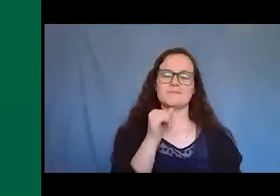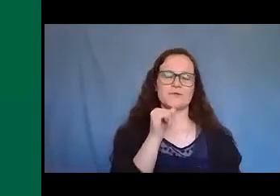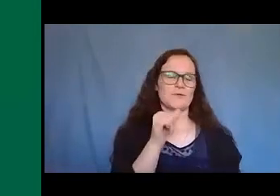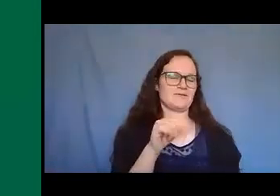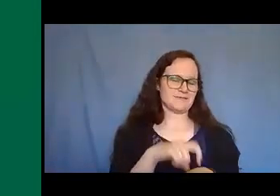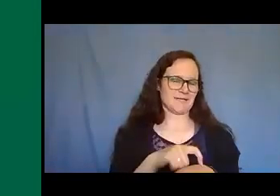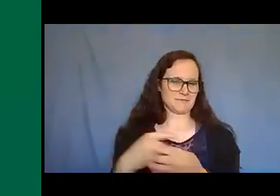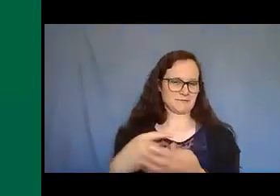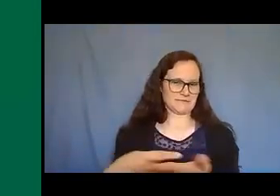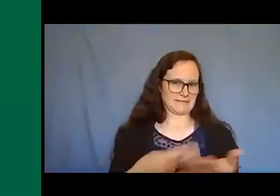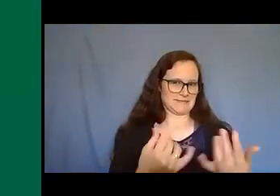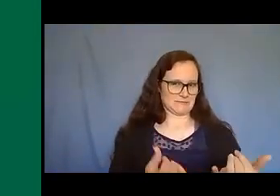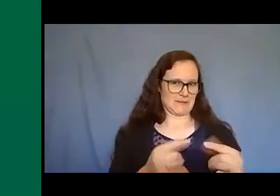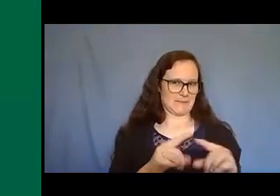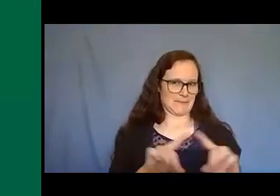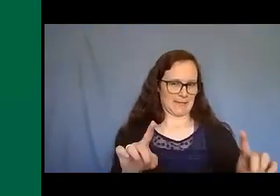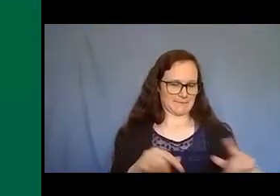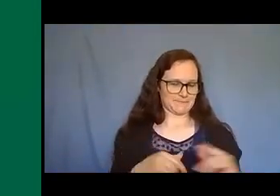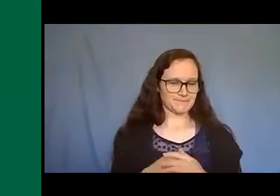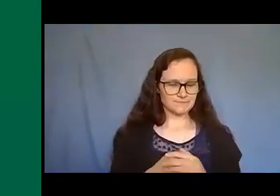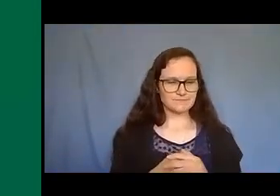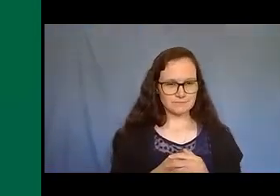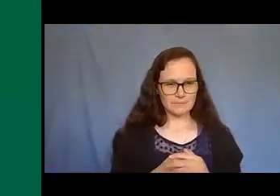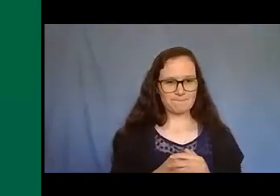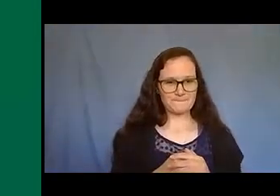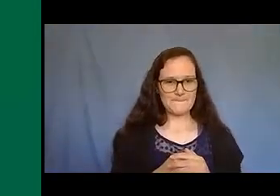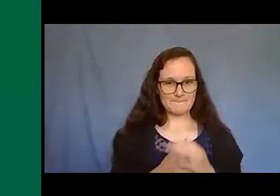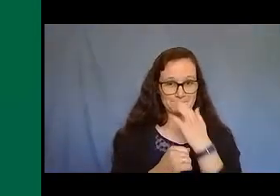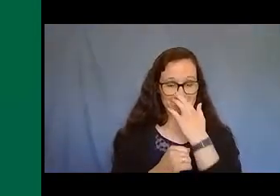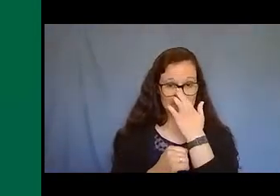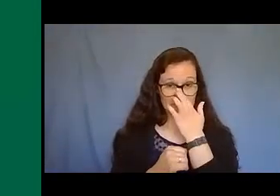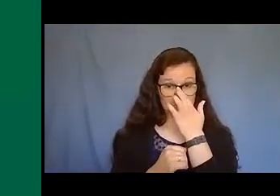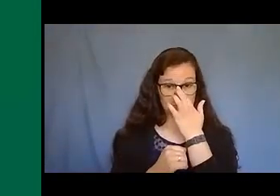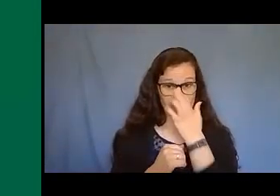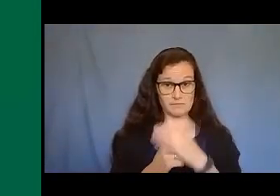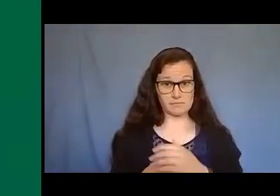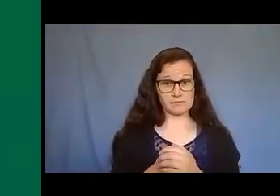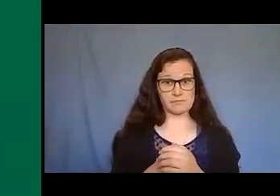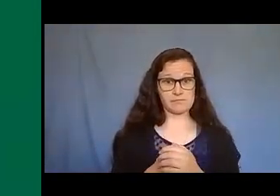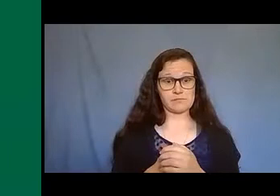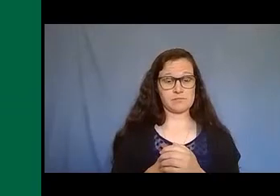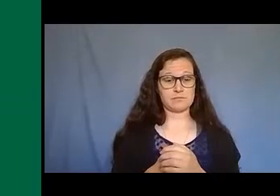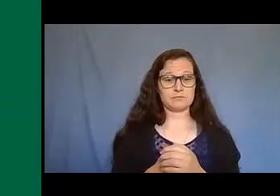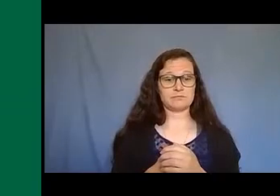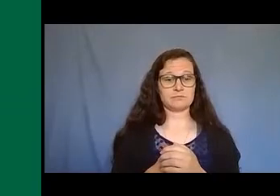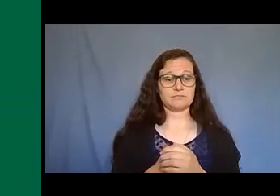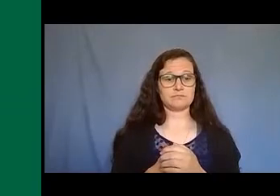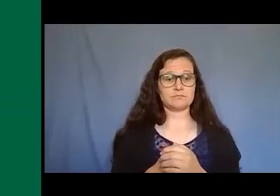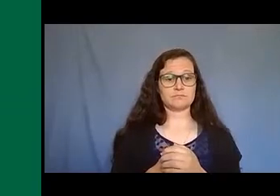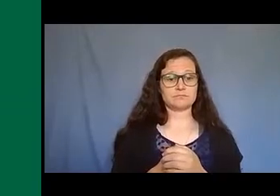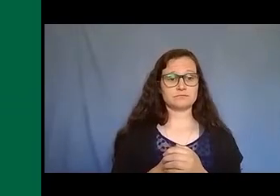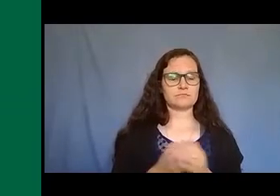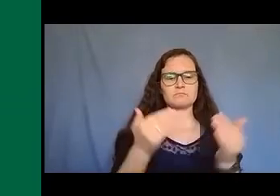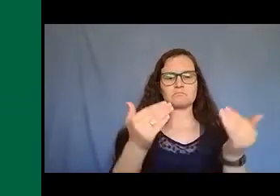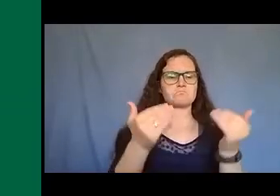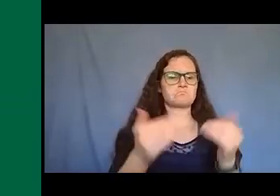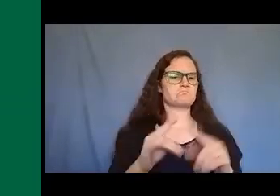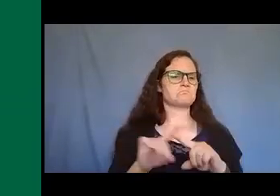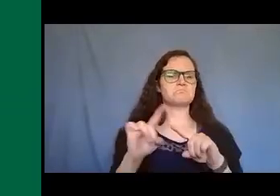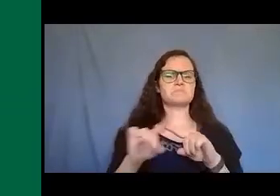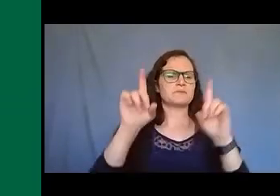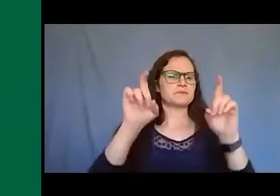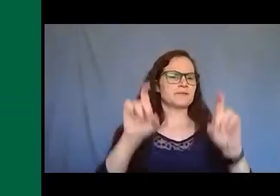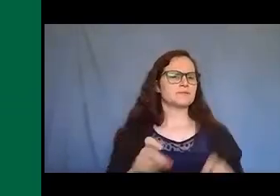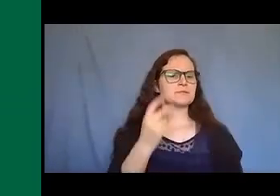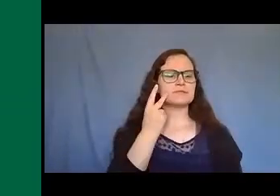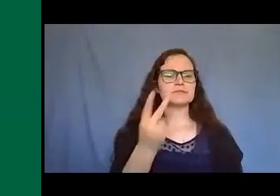but I'm happy to talk to anybody otherwise. We did some loss and ignition. We also looked at some sediments under